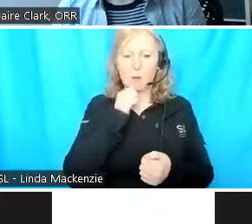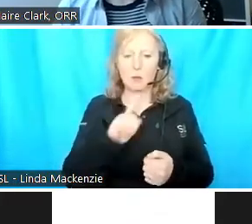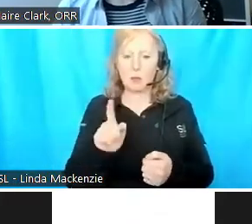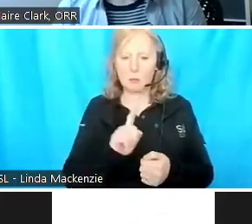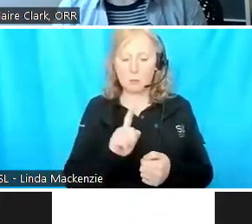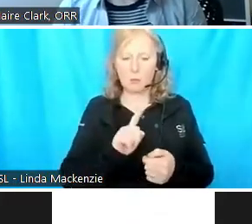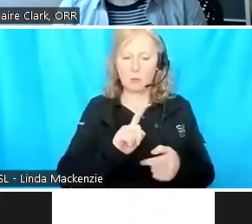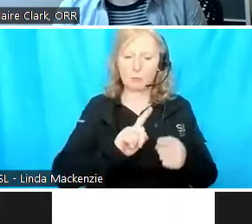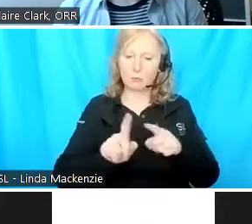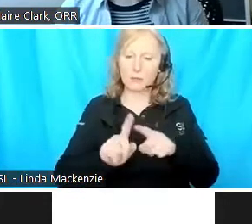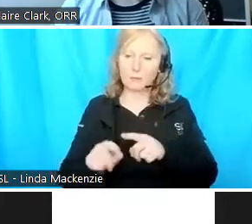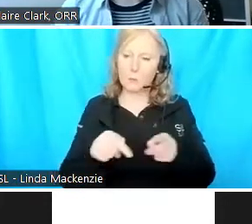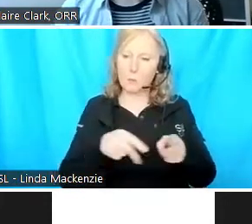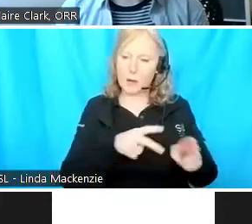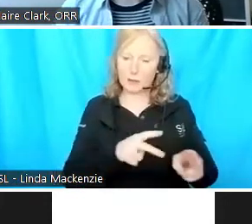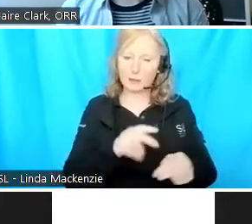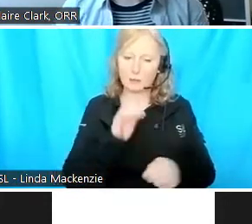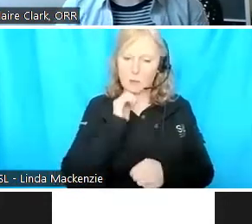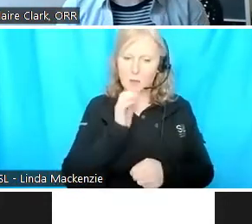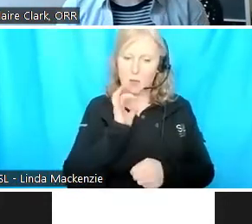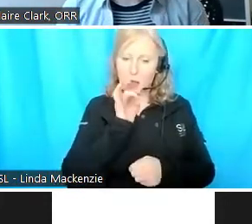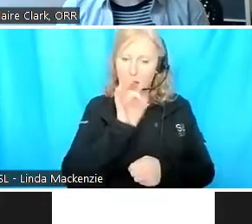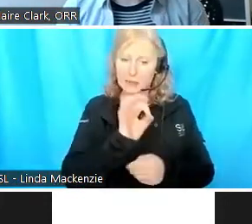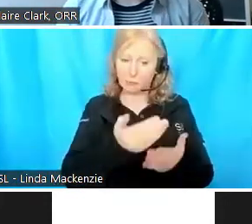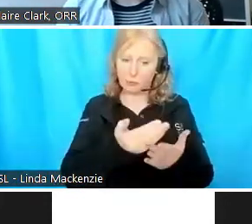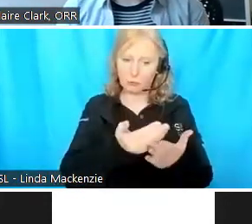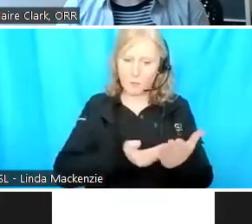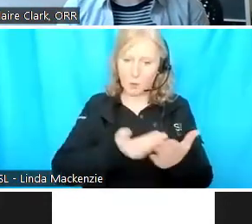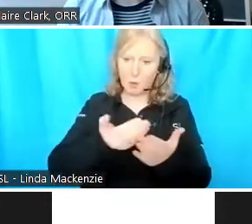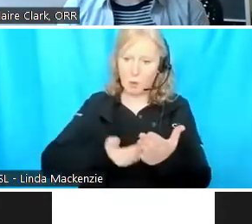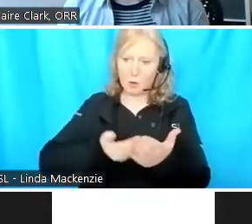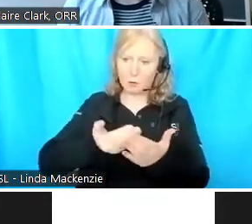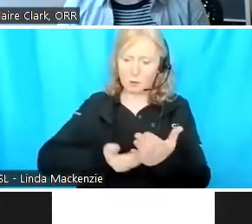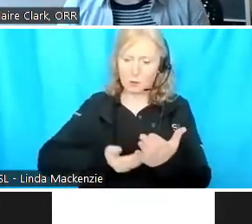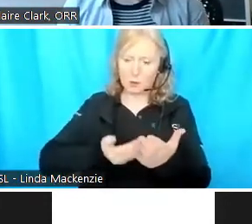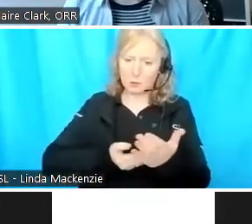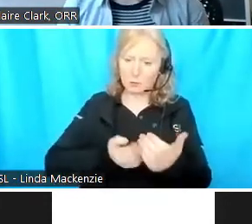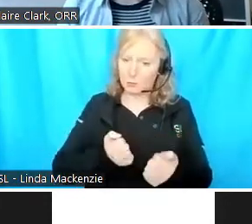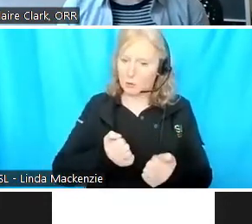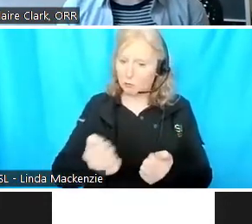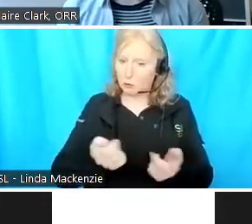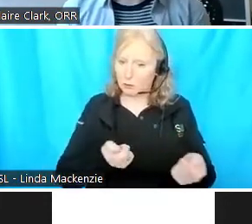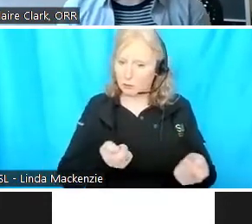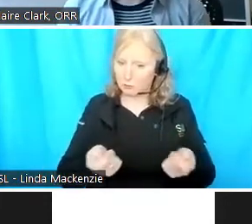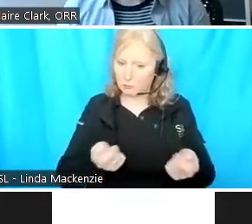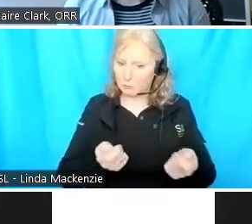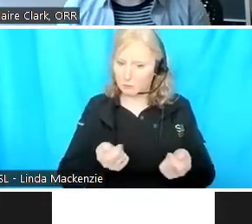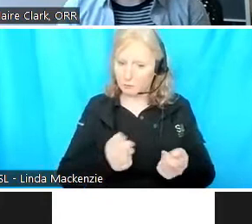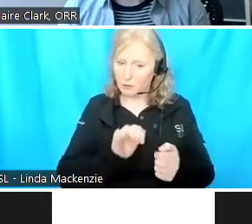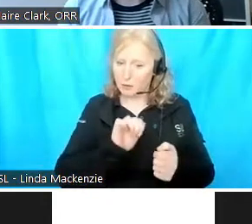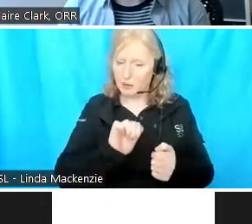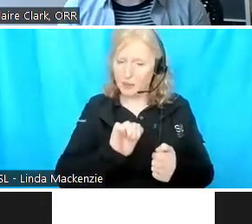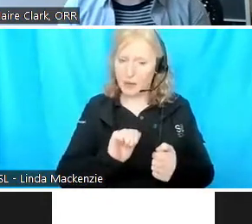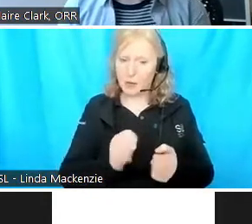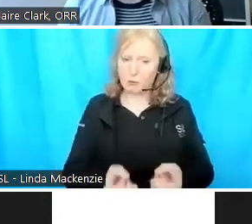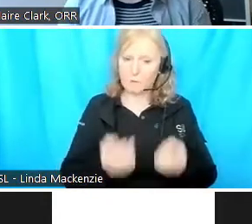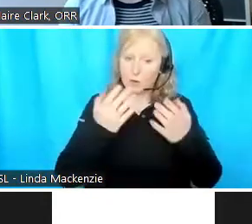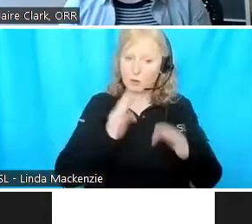several ways. We'll be asking for reports from rail operators on the delivery of their ongoing refresher